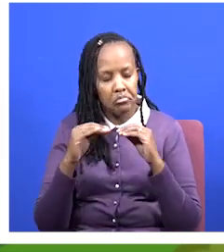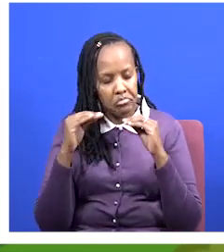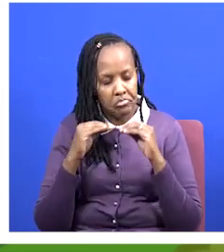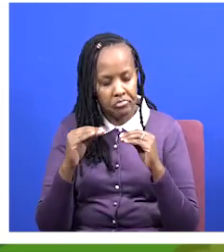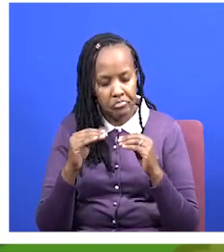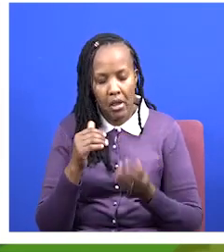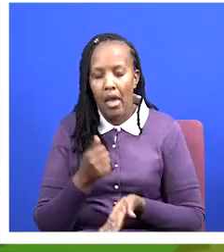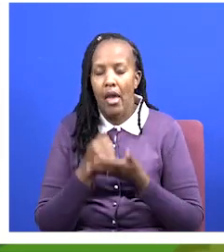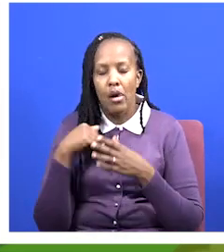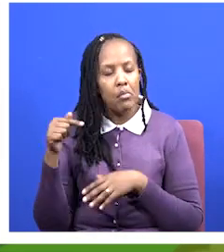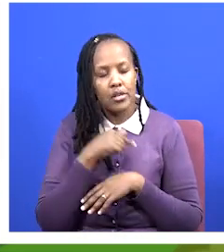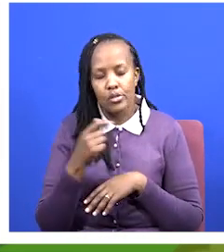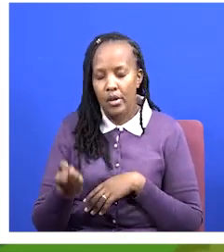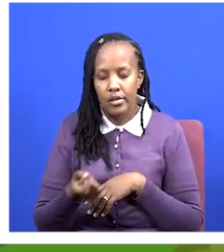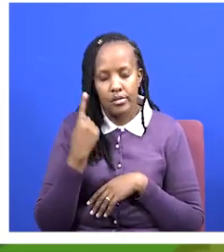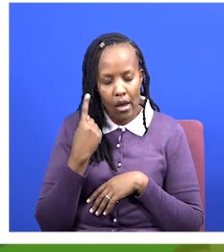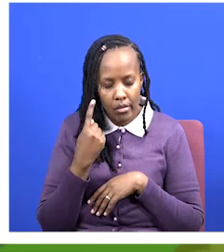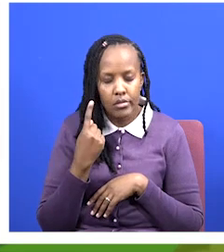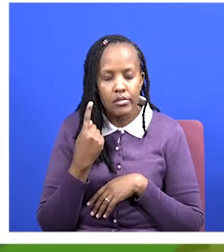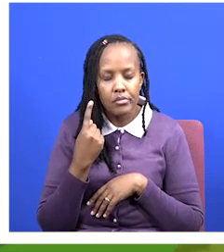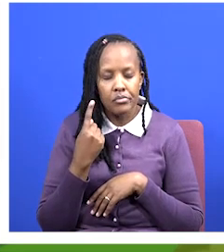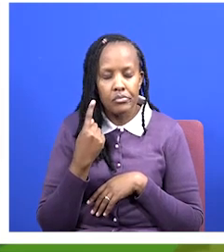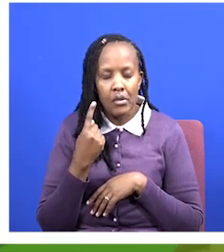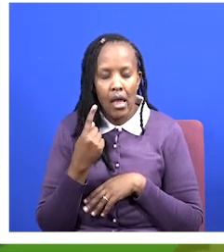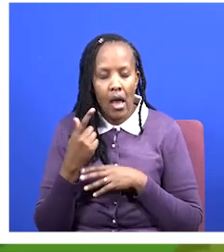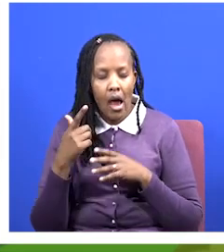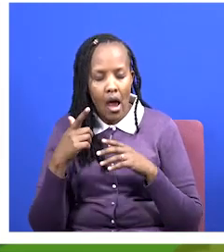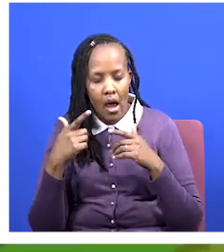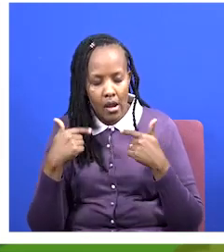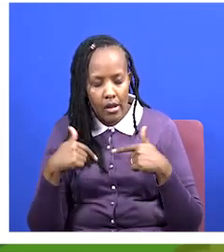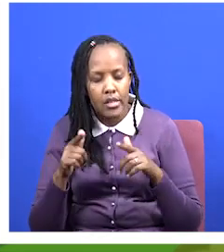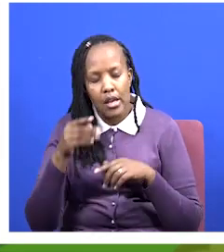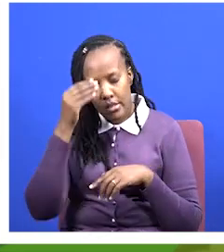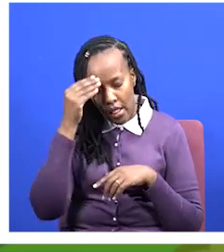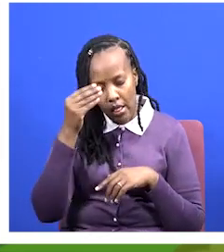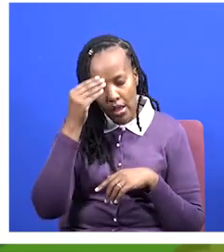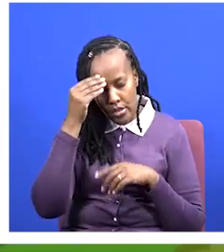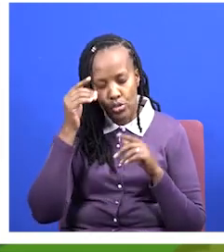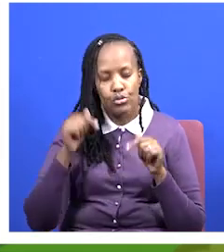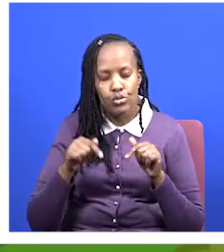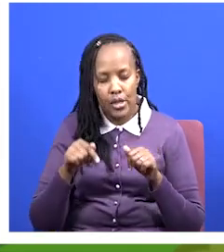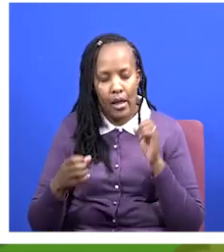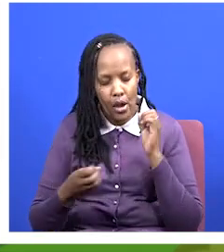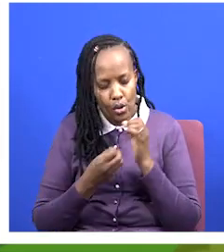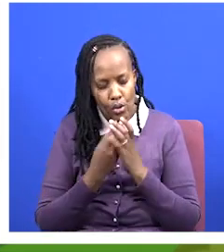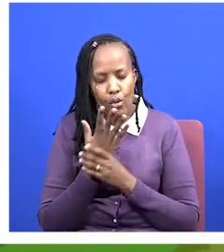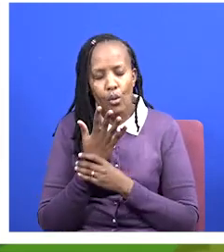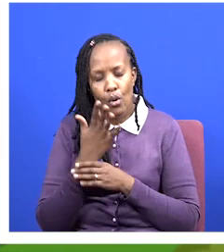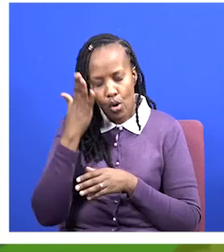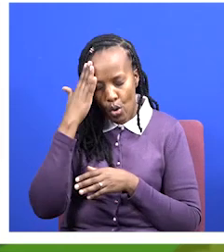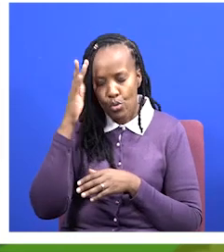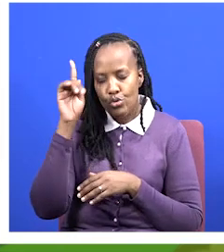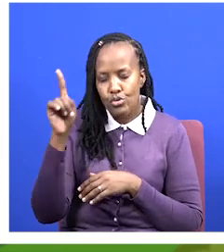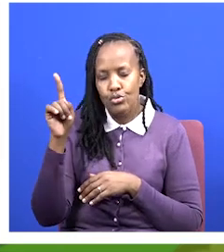Lord Jesus, help us to understand the lesson. Let us learn from what we hear today and grow in